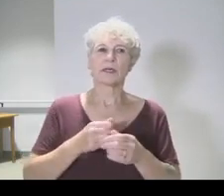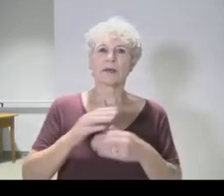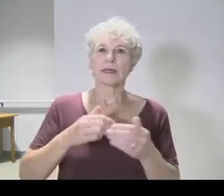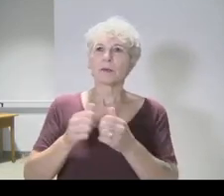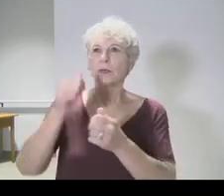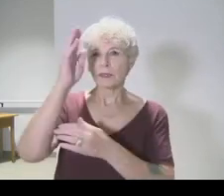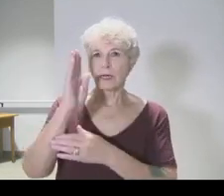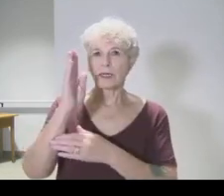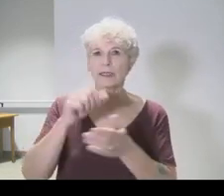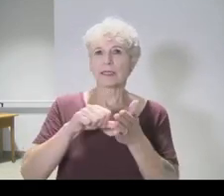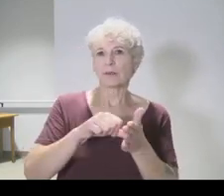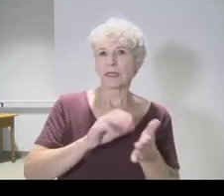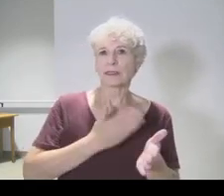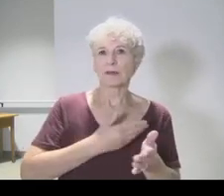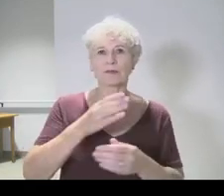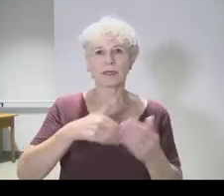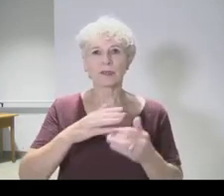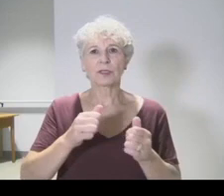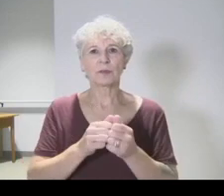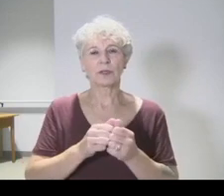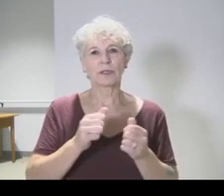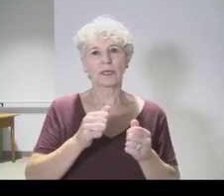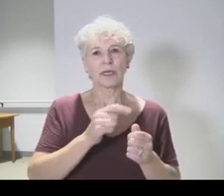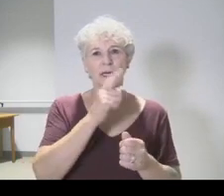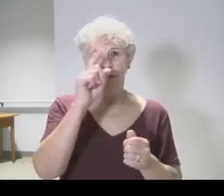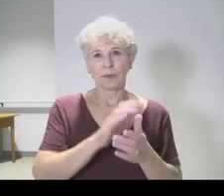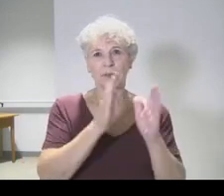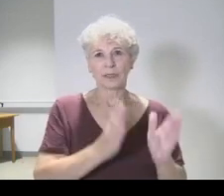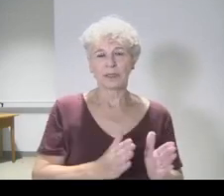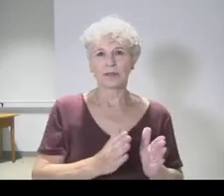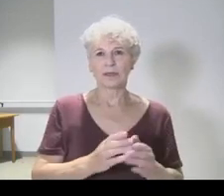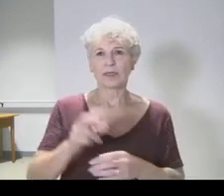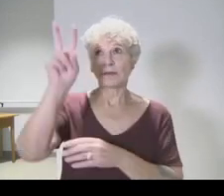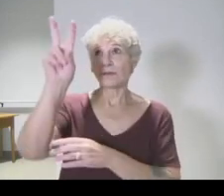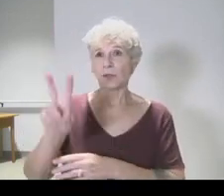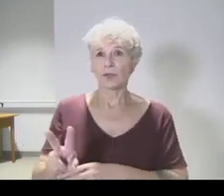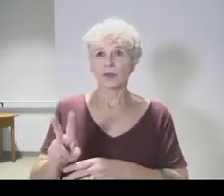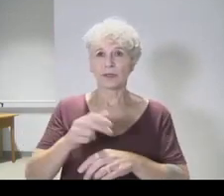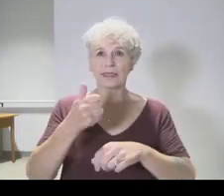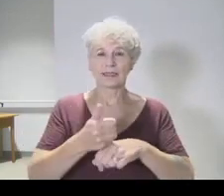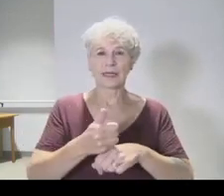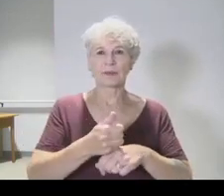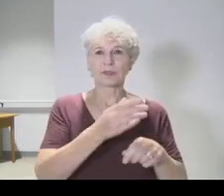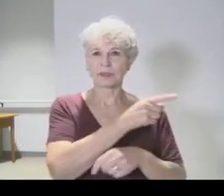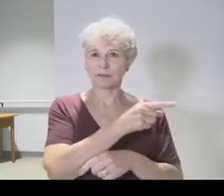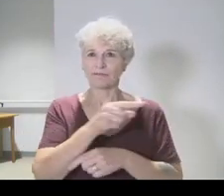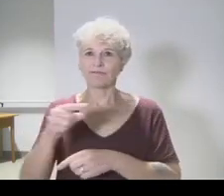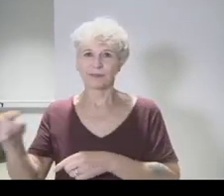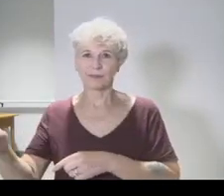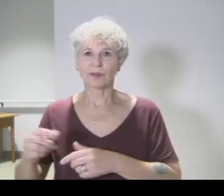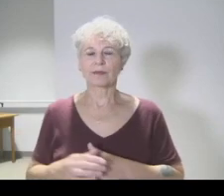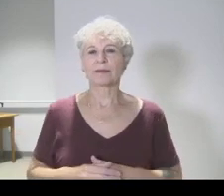our fellowship with believers. The vertical sets the precedence for the horizontal. In fact, we can't